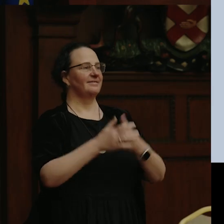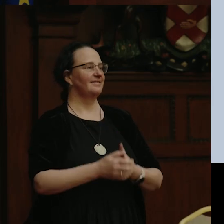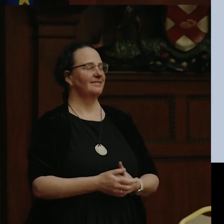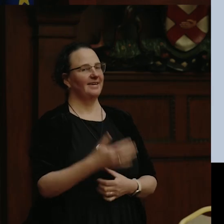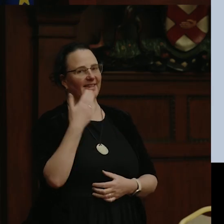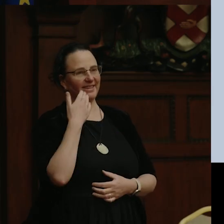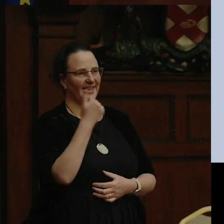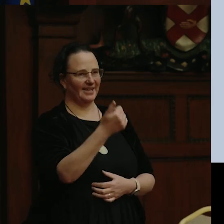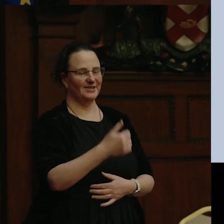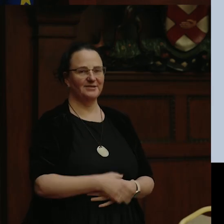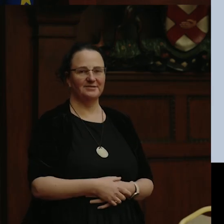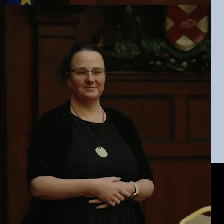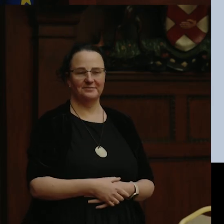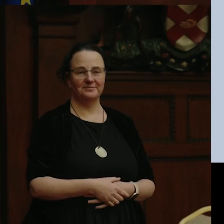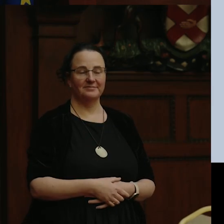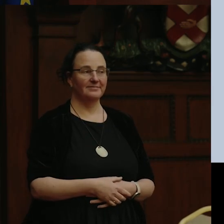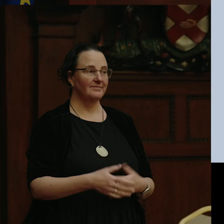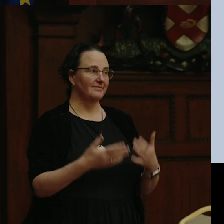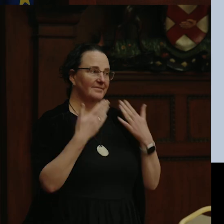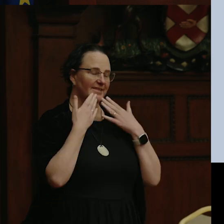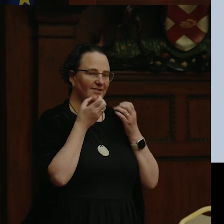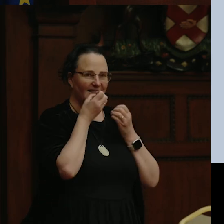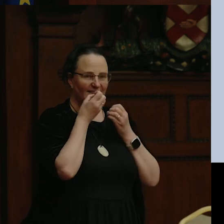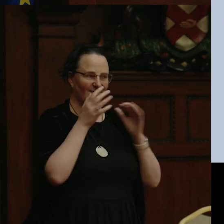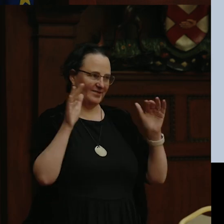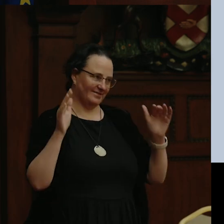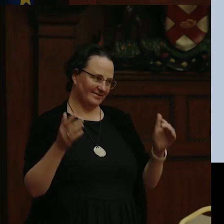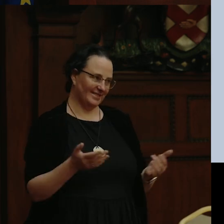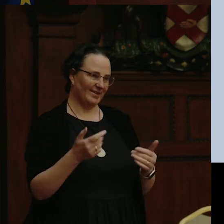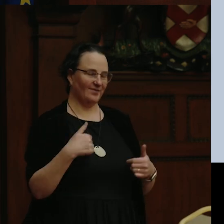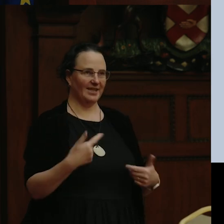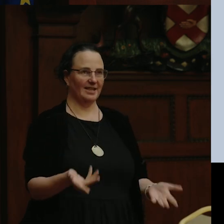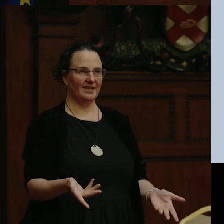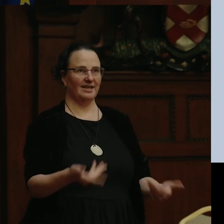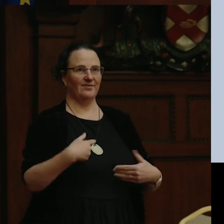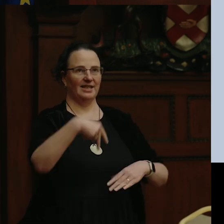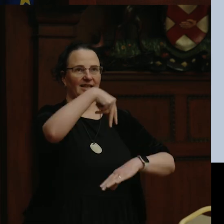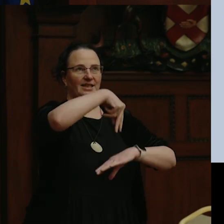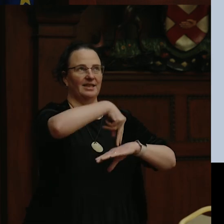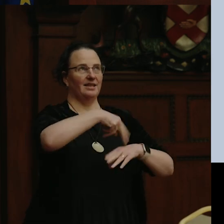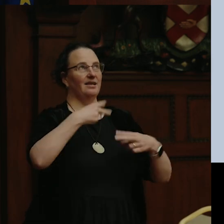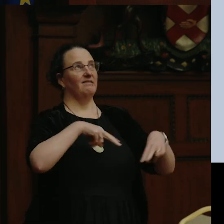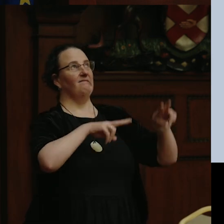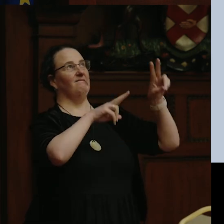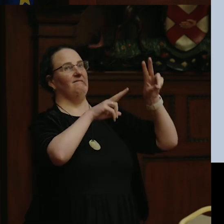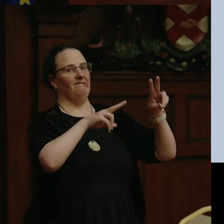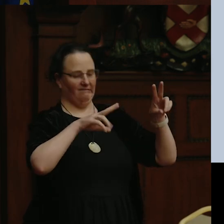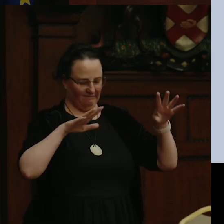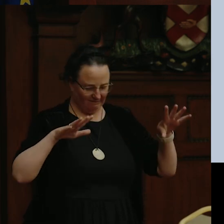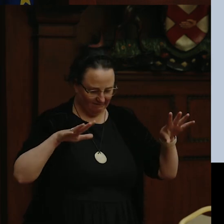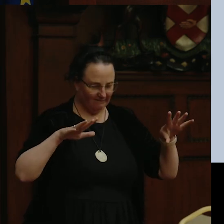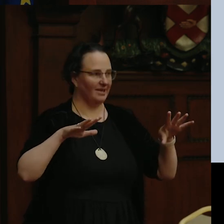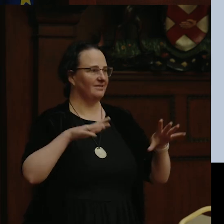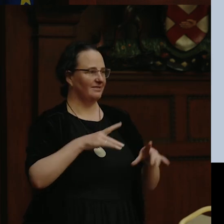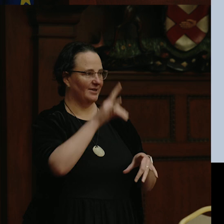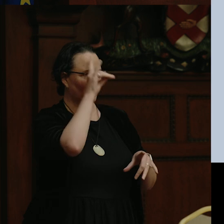Thank you so much. So thank you for that lovely introduction. I feel like I've been put on quite a pedestal there, so I hope I live up